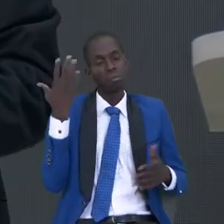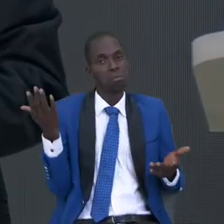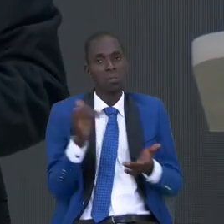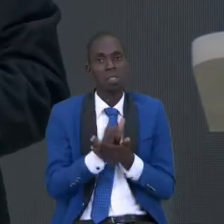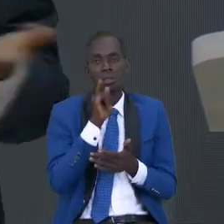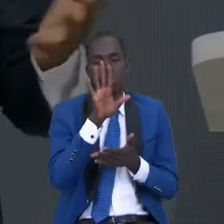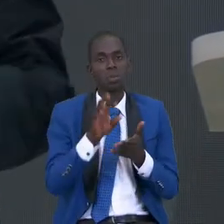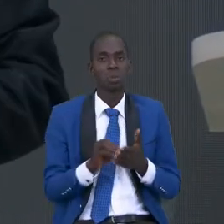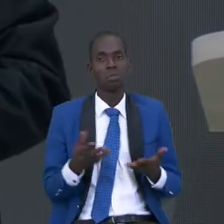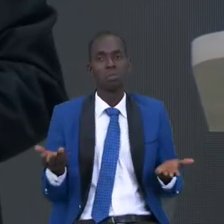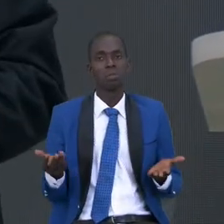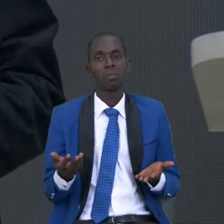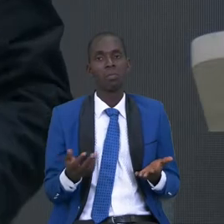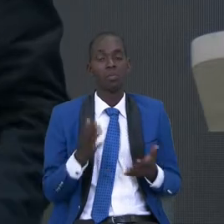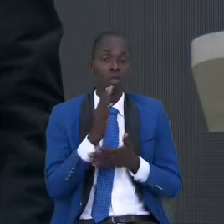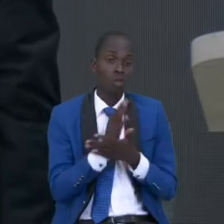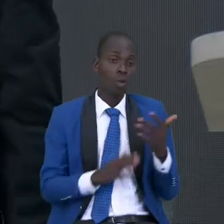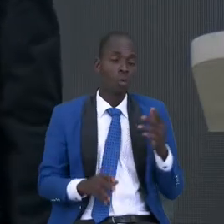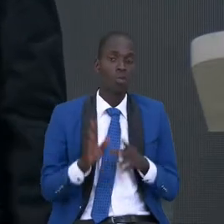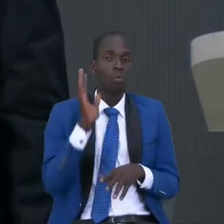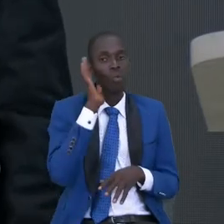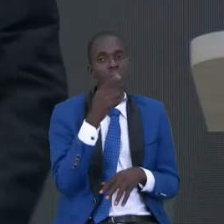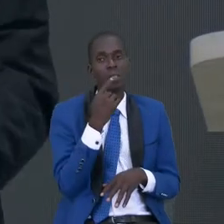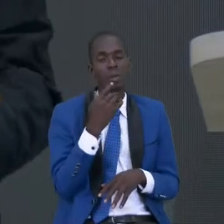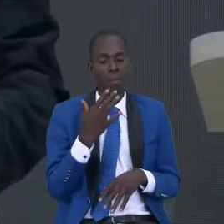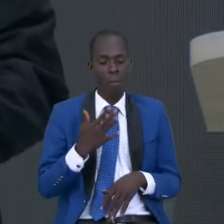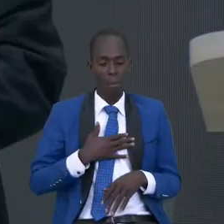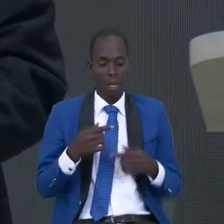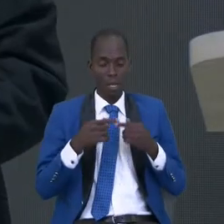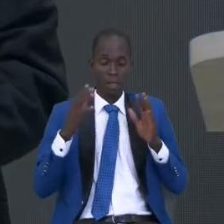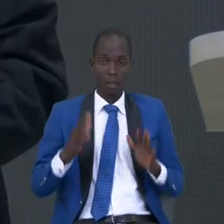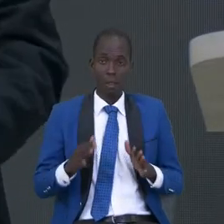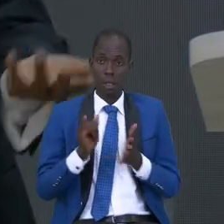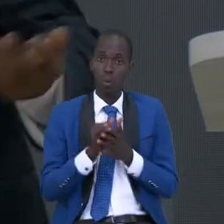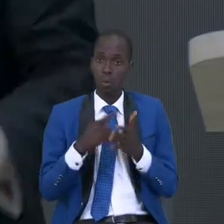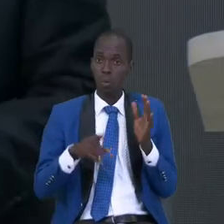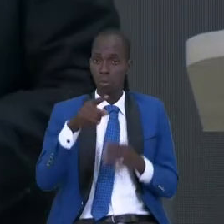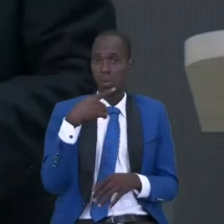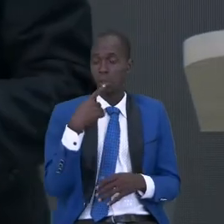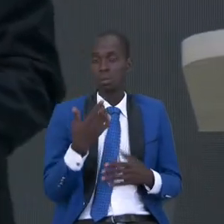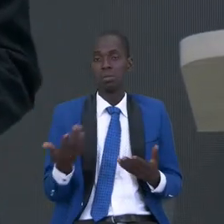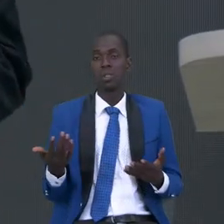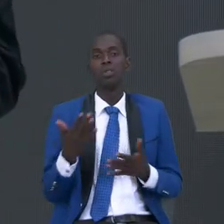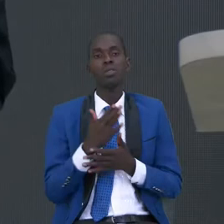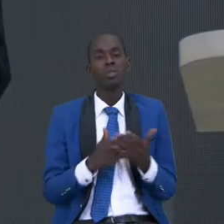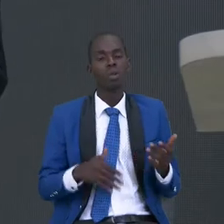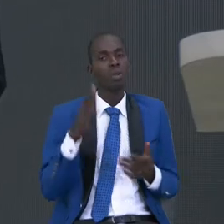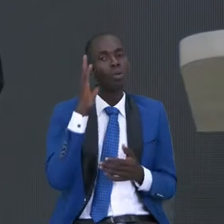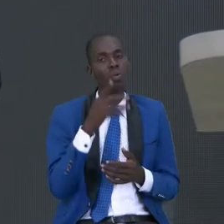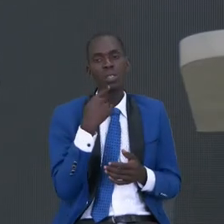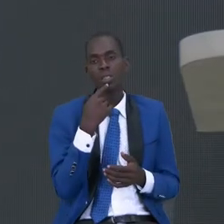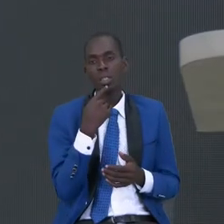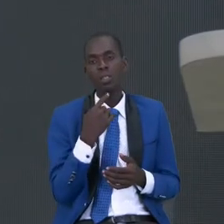claiming. Some people say, my enemies, that's what you are claiming. Some people say,